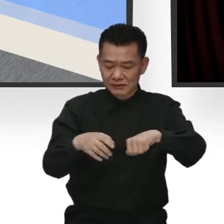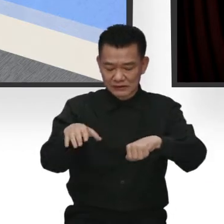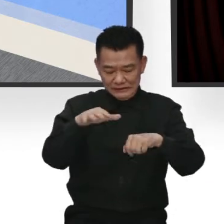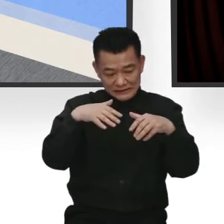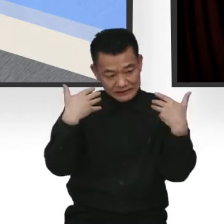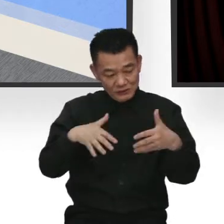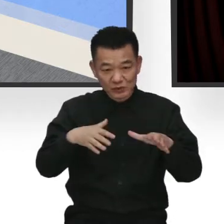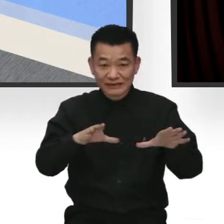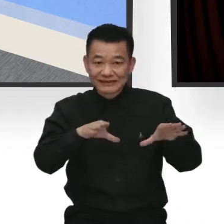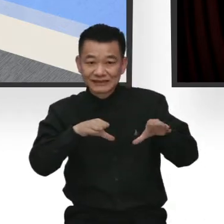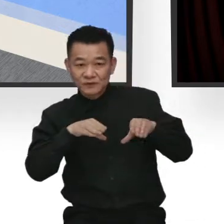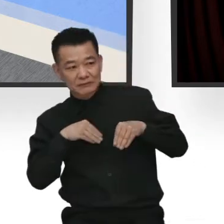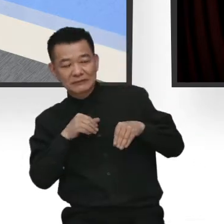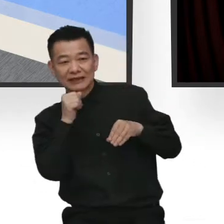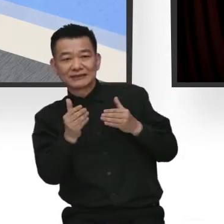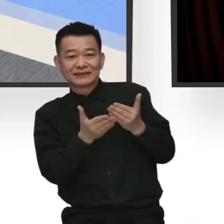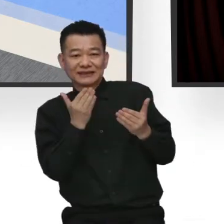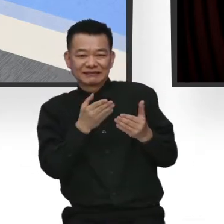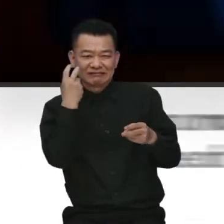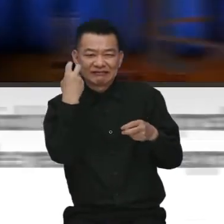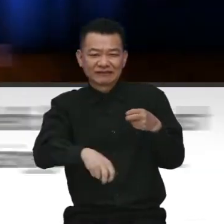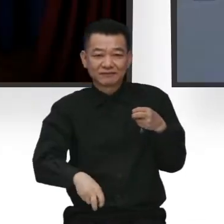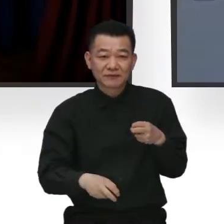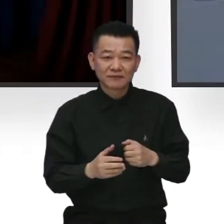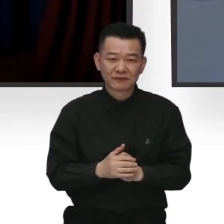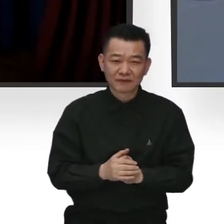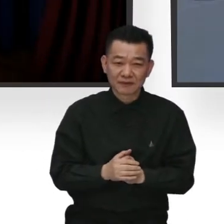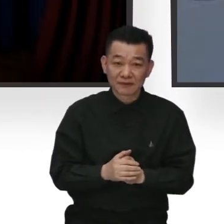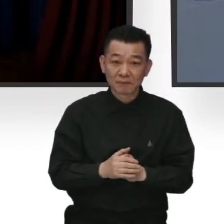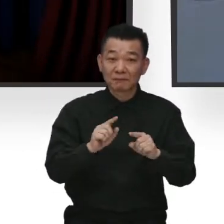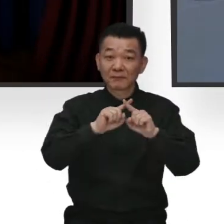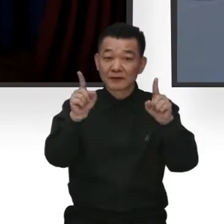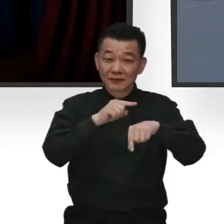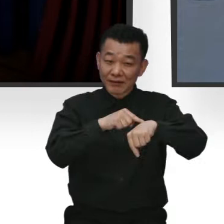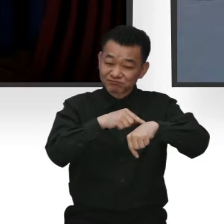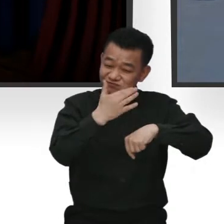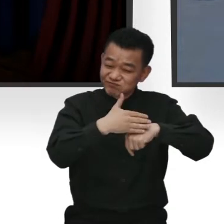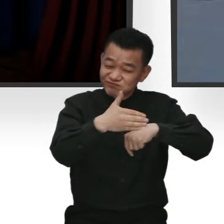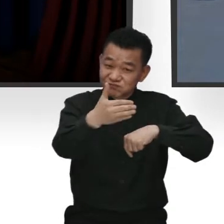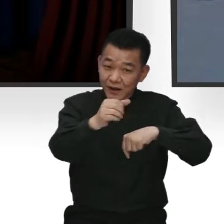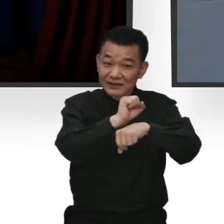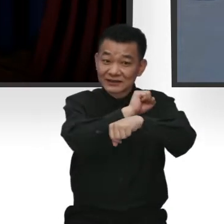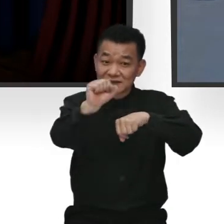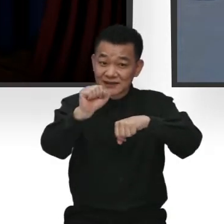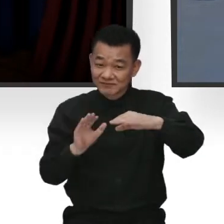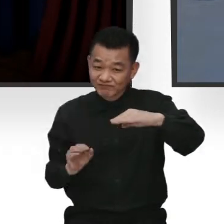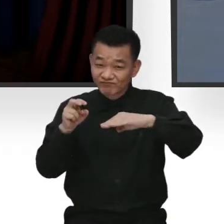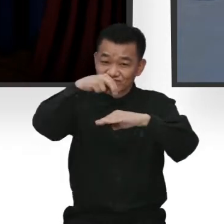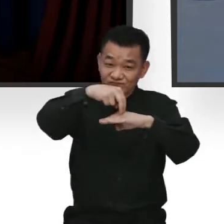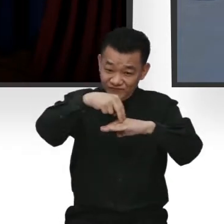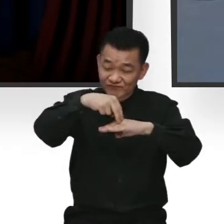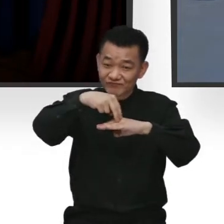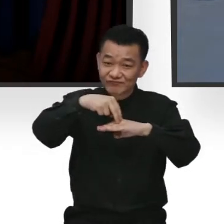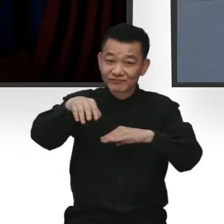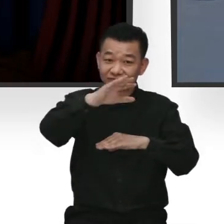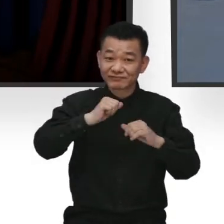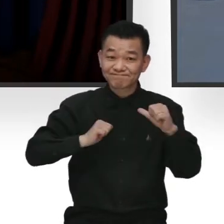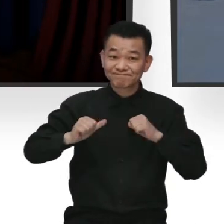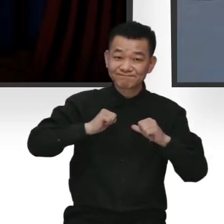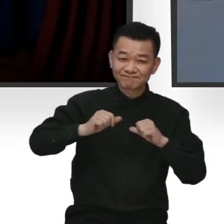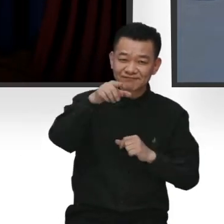that it was hard to embrace her reality. However, as time passed, she started acting on the